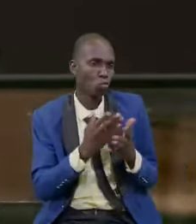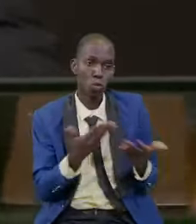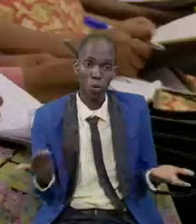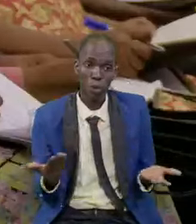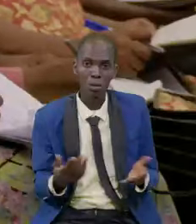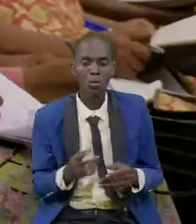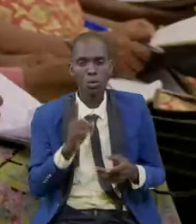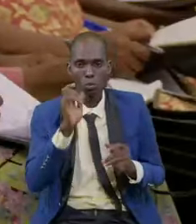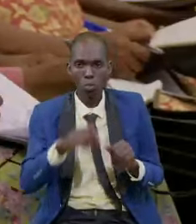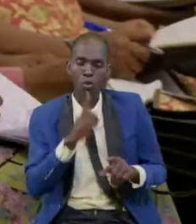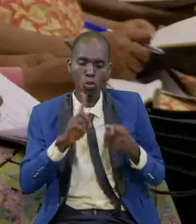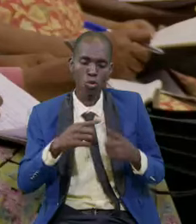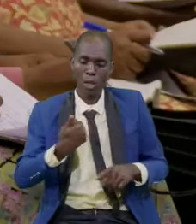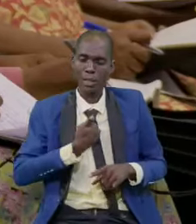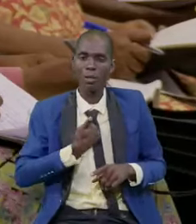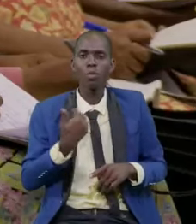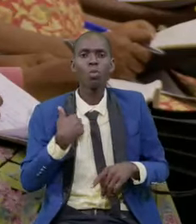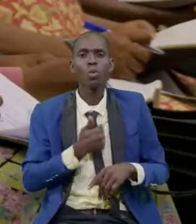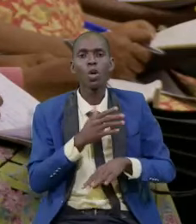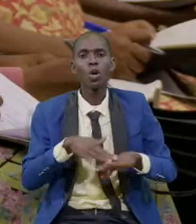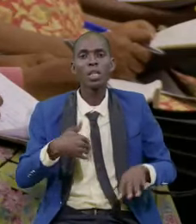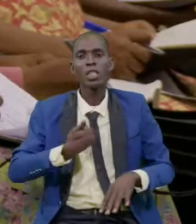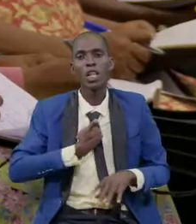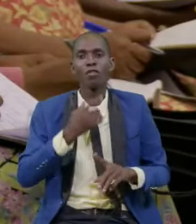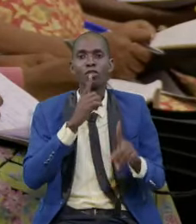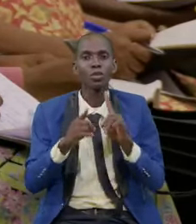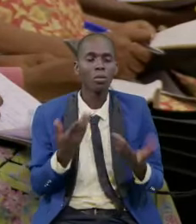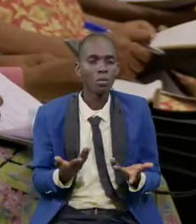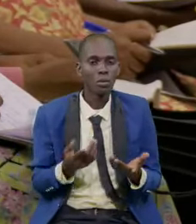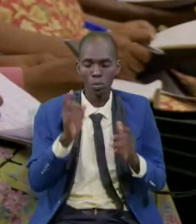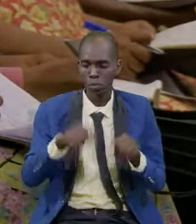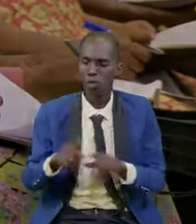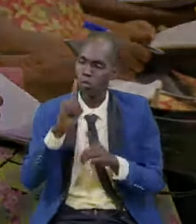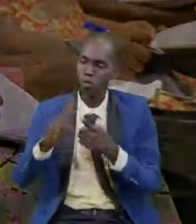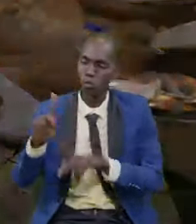say to yourself, self-talk. The things you say to people around you